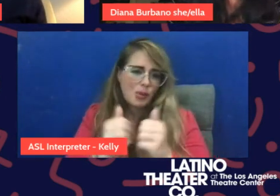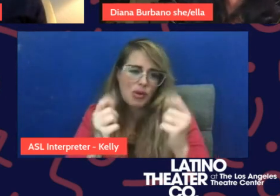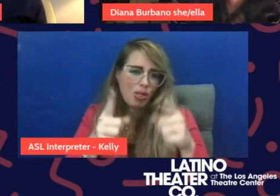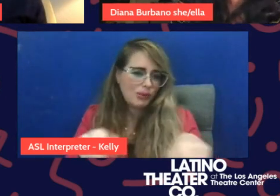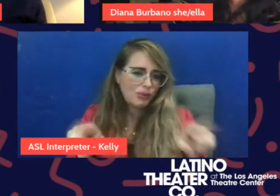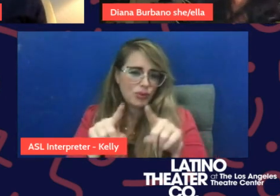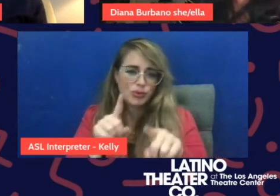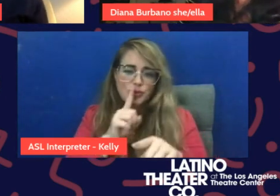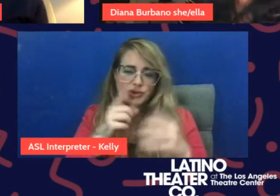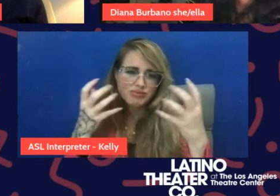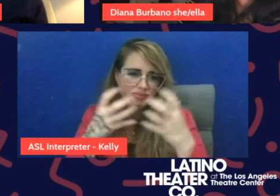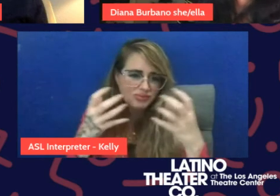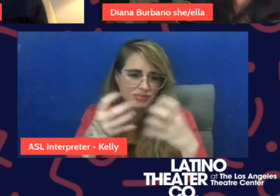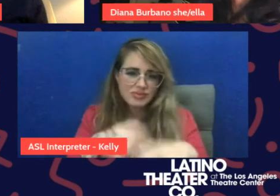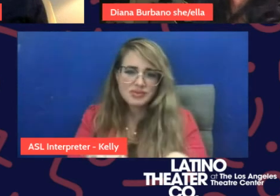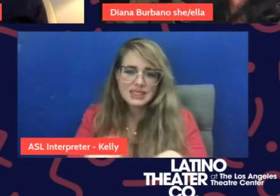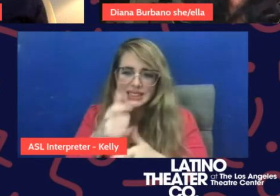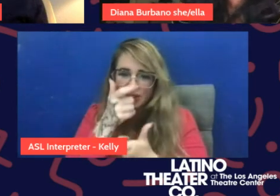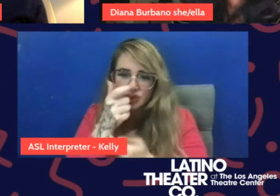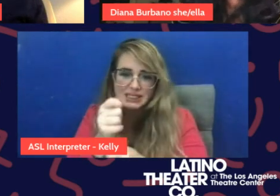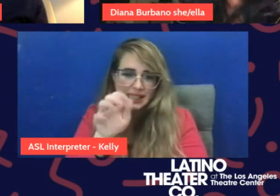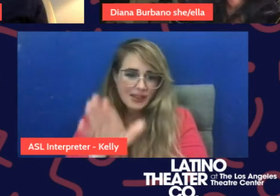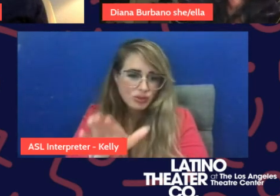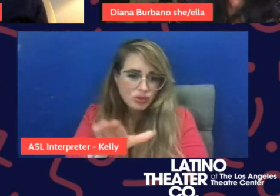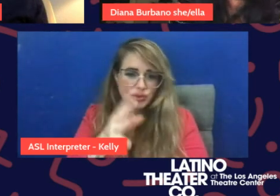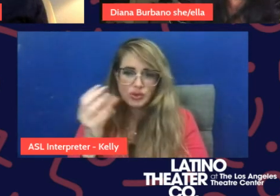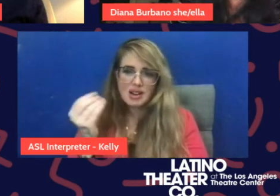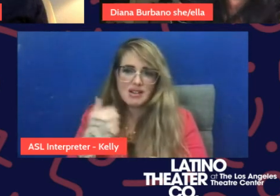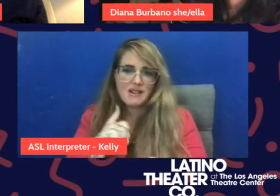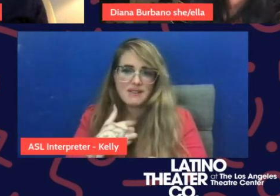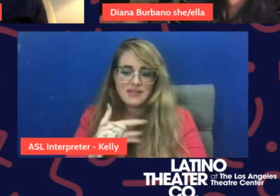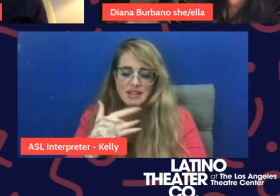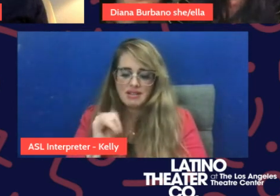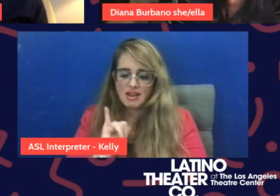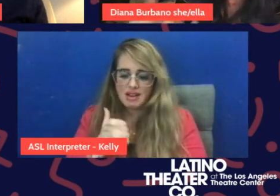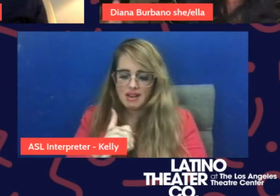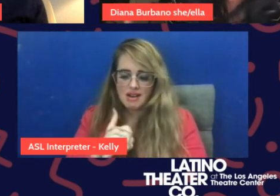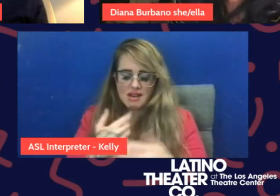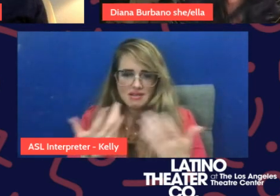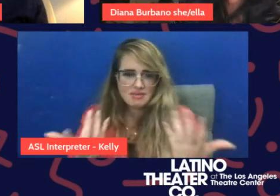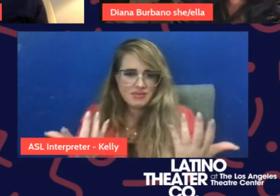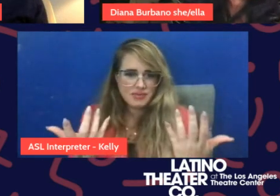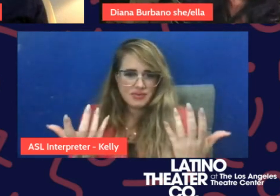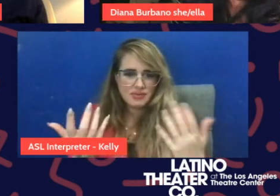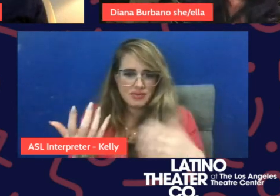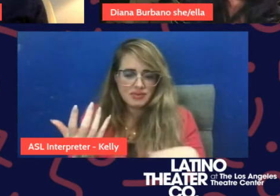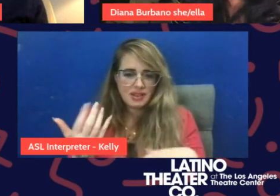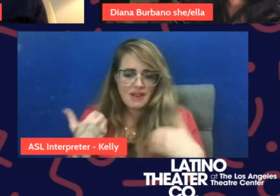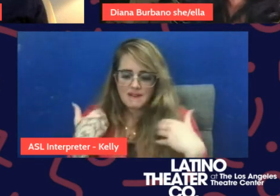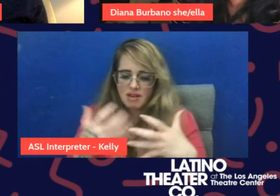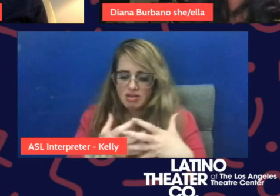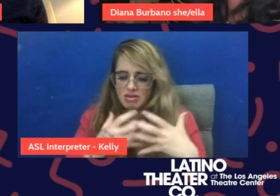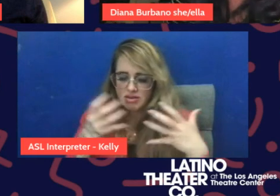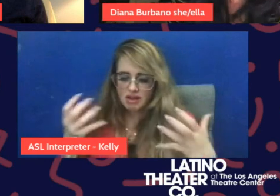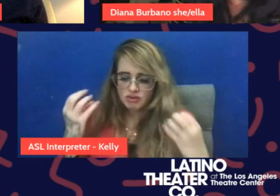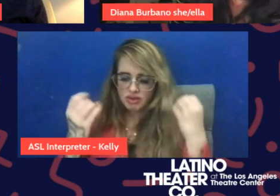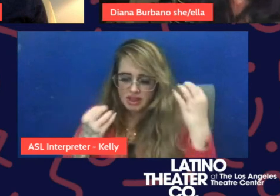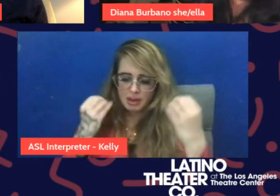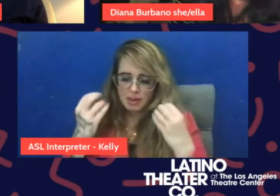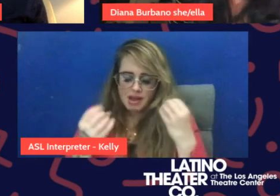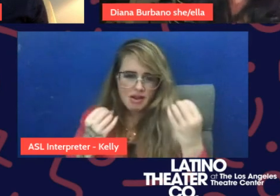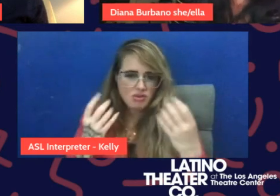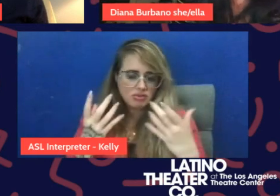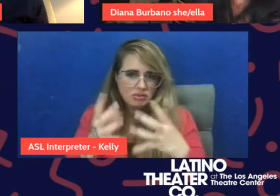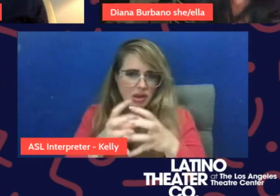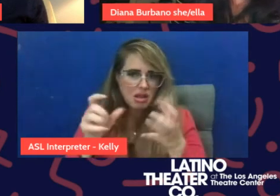think it's been a really interesting afternoon, and I feel like I have so much to think about and so much to write about and